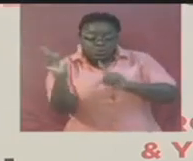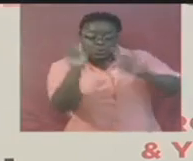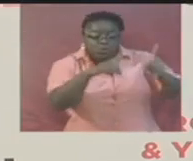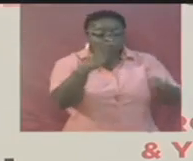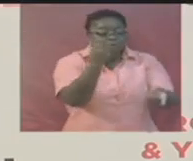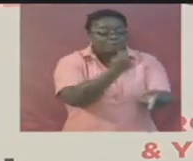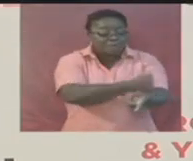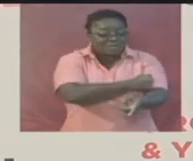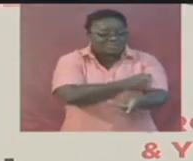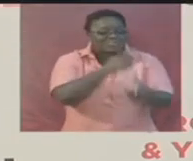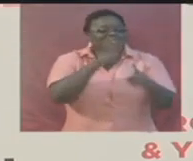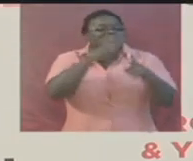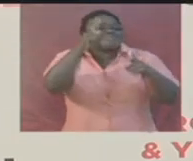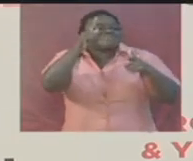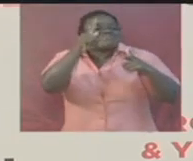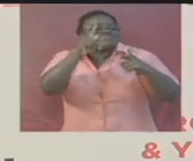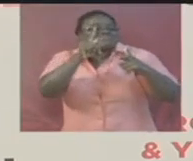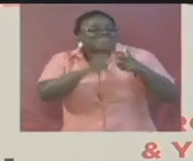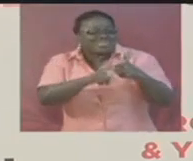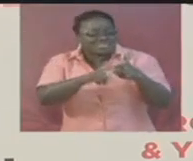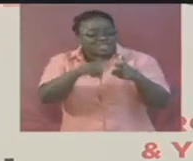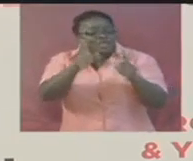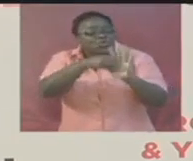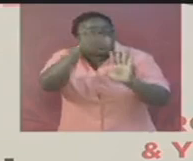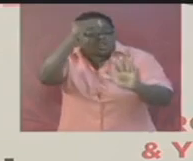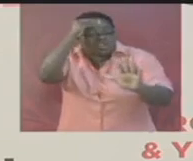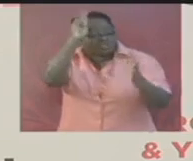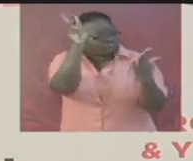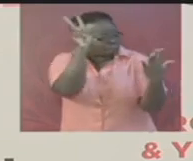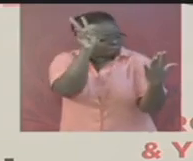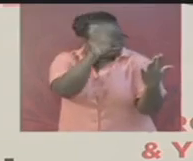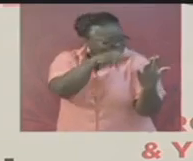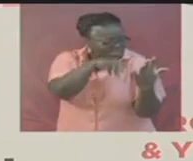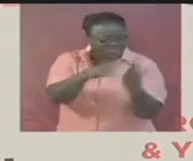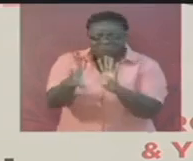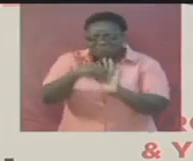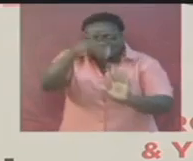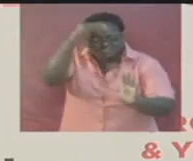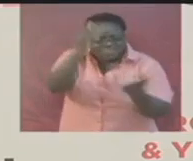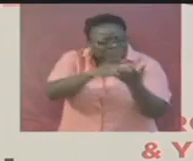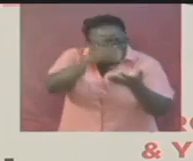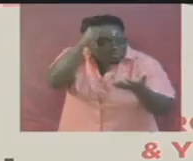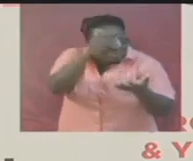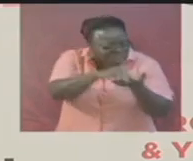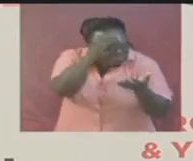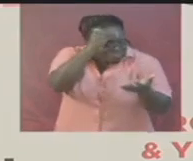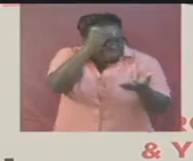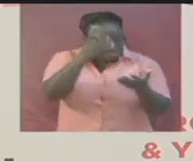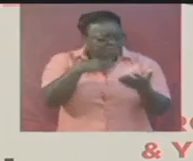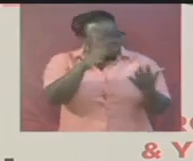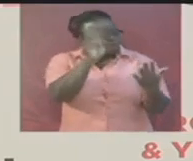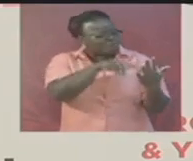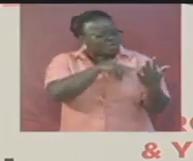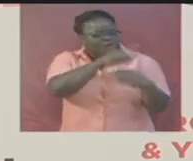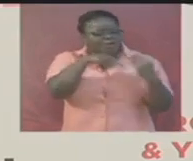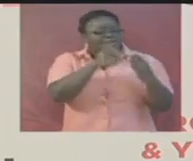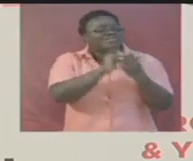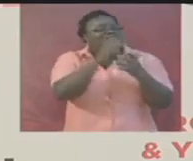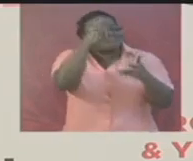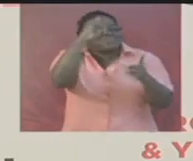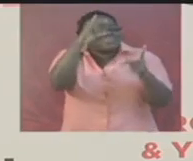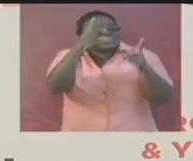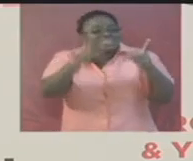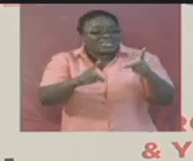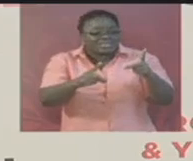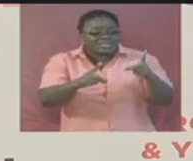to whether you should or should not take the vaccine. So really and truly, we depend on the population, and we're making a clarion call to everyone